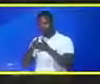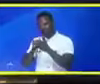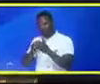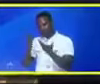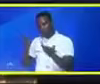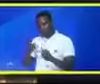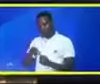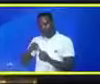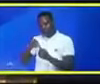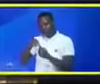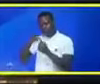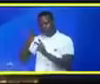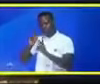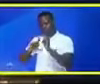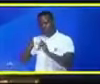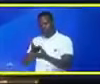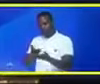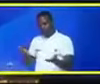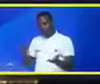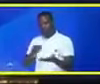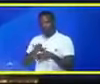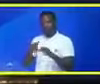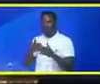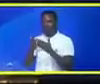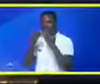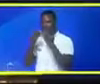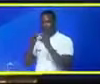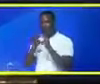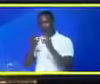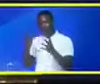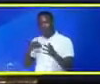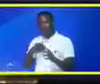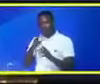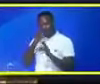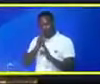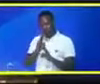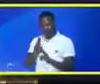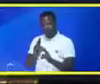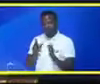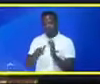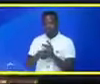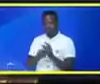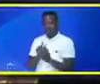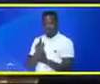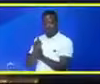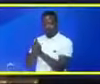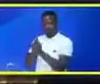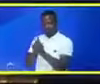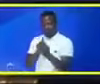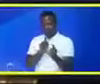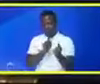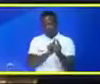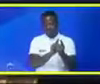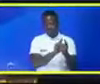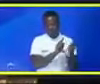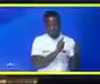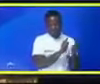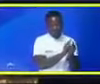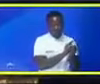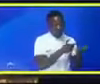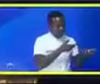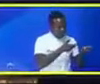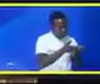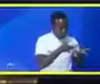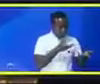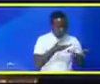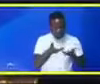people, thank you so much. It's an honor to have met and exchange pleasantries